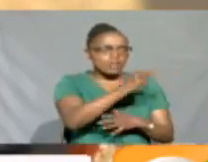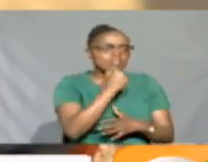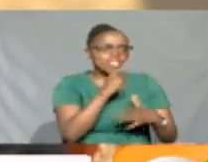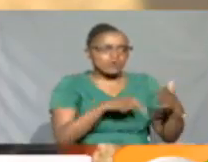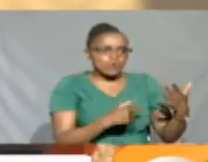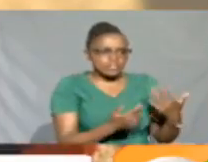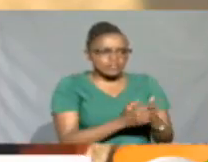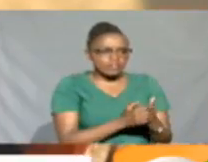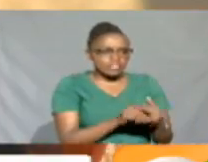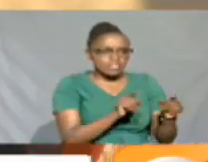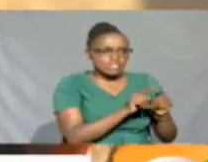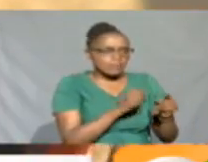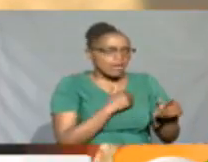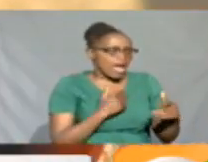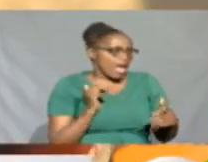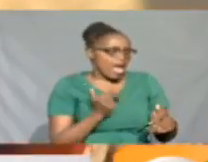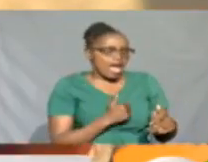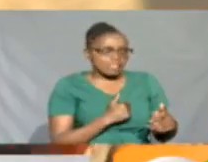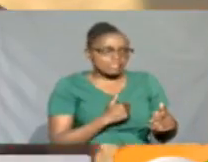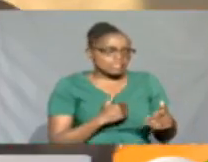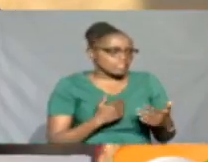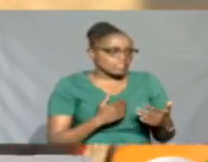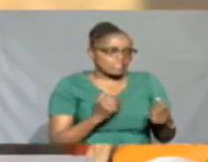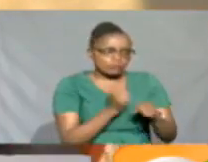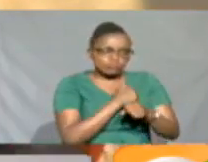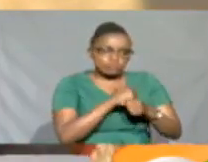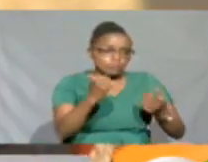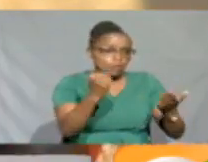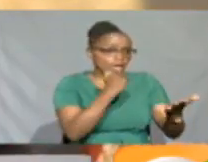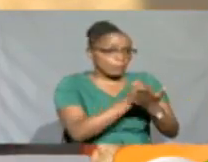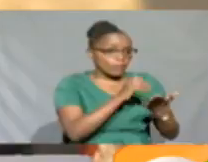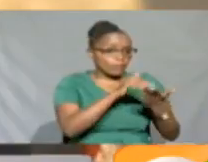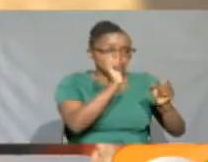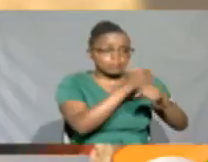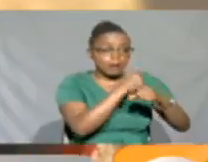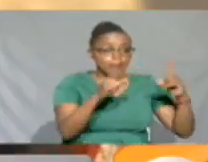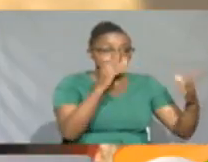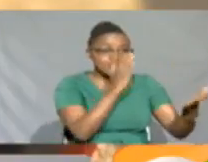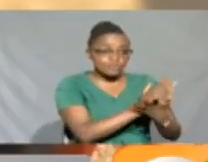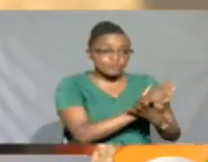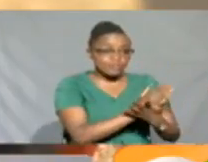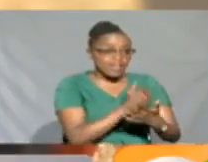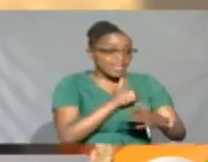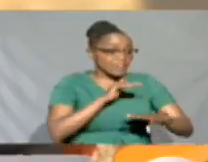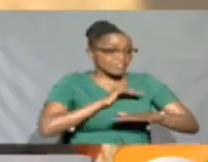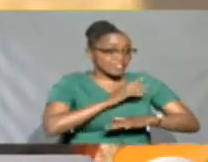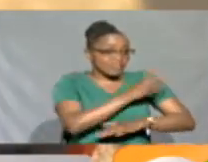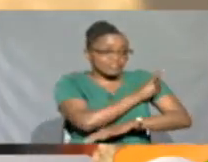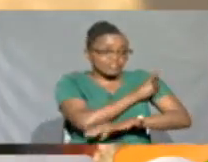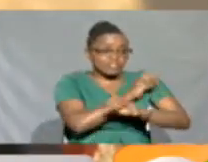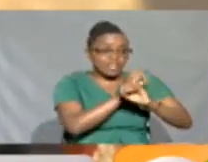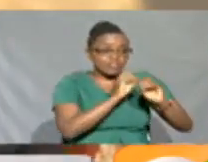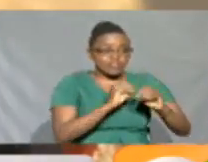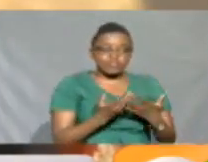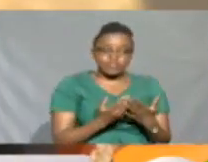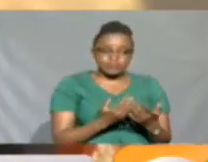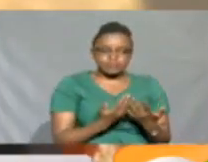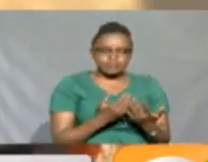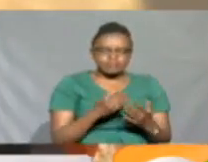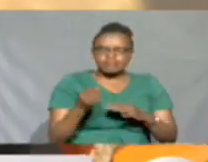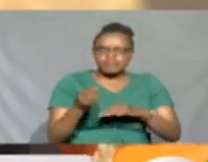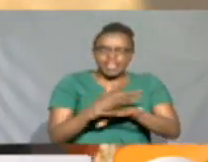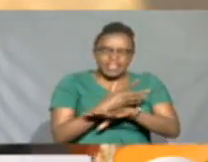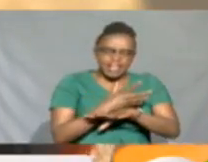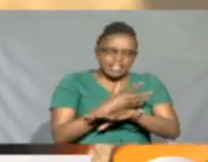saying, we've hit a ceiling, we can no longer absorb. But in reality, we have a shortage. Oncologists, from the latest data